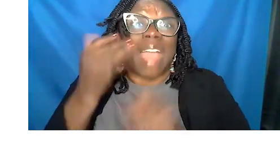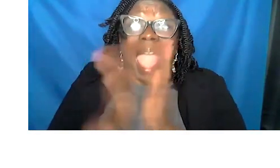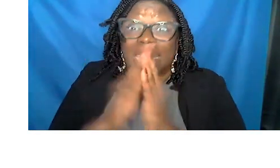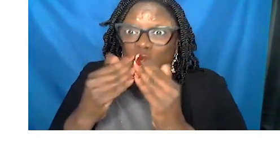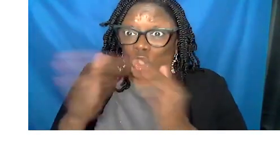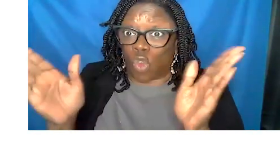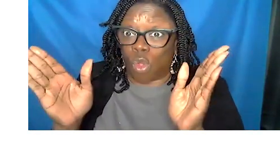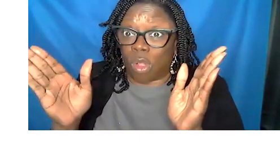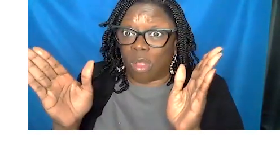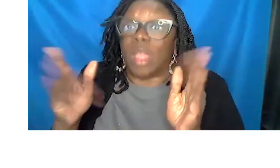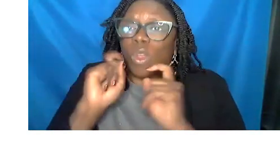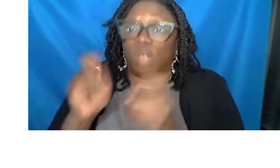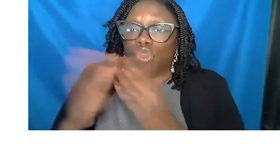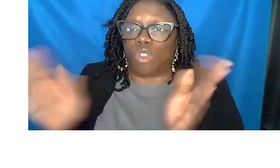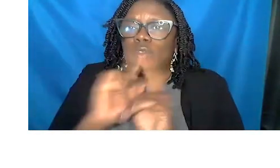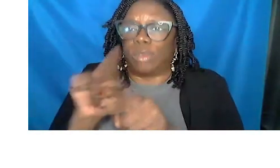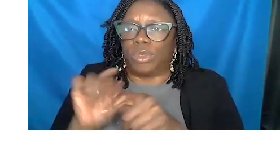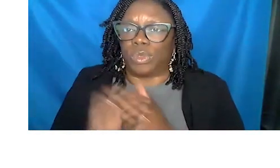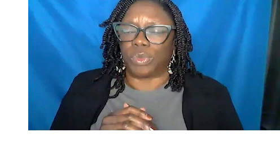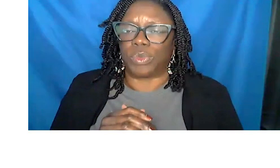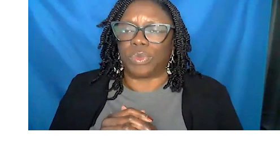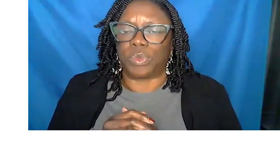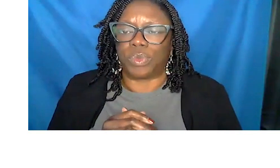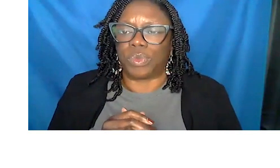of qualifiers behind it. Yeah.